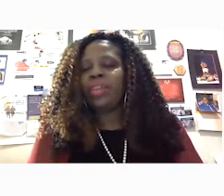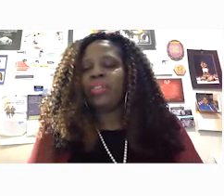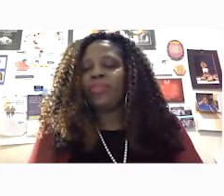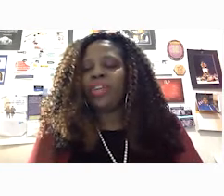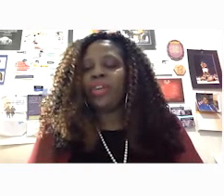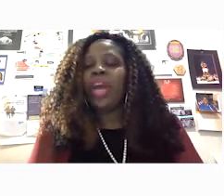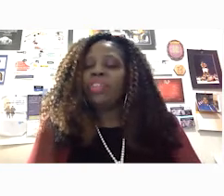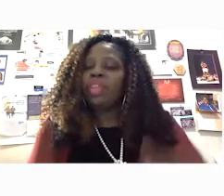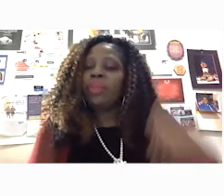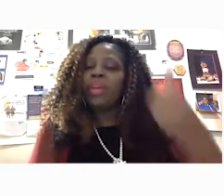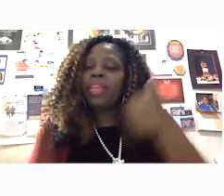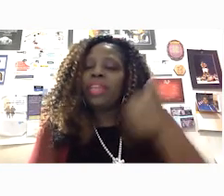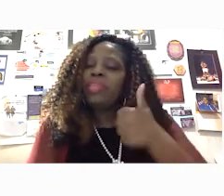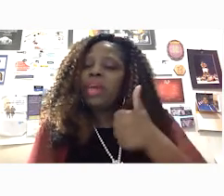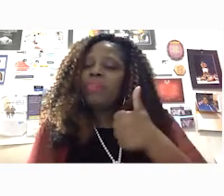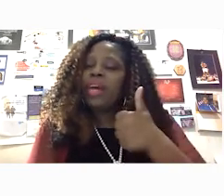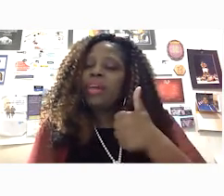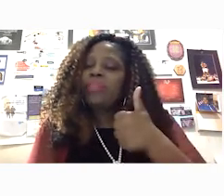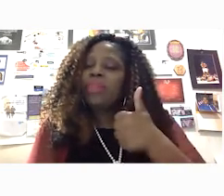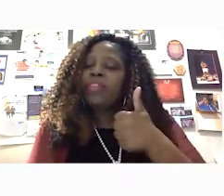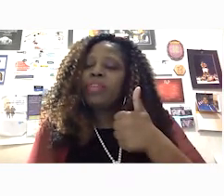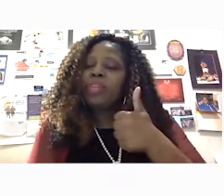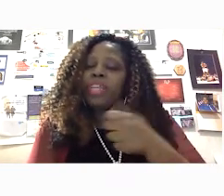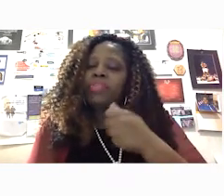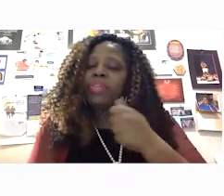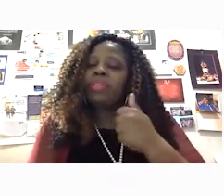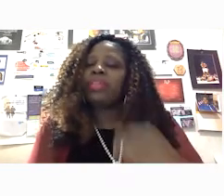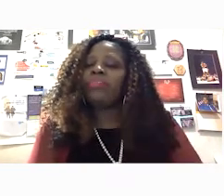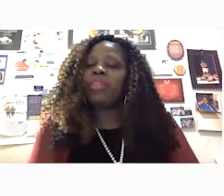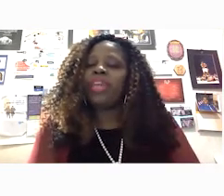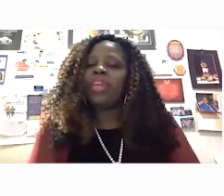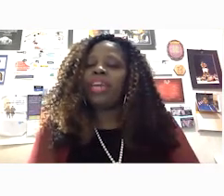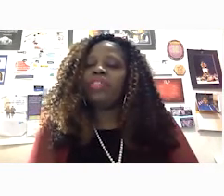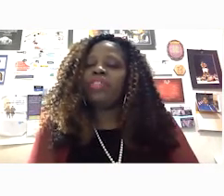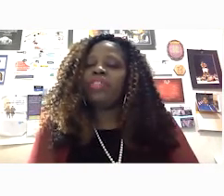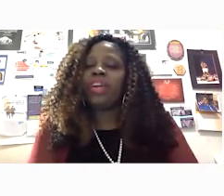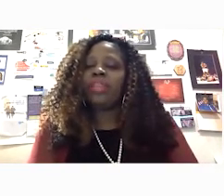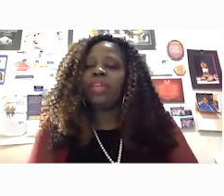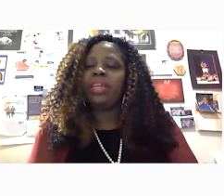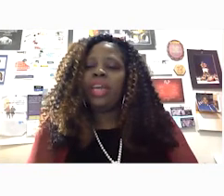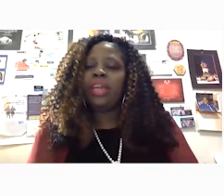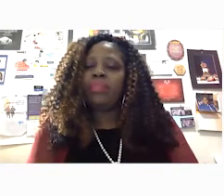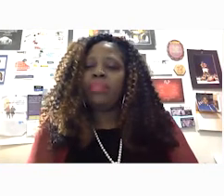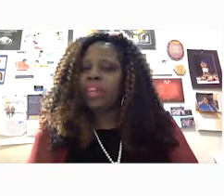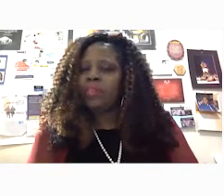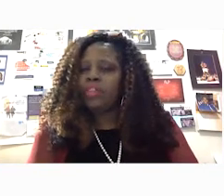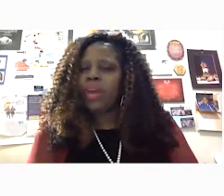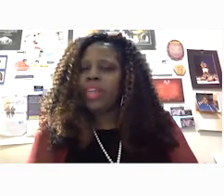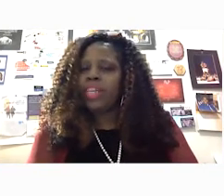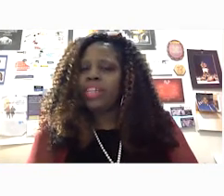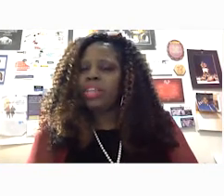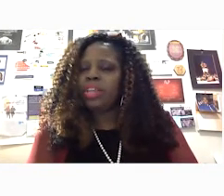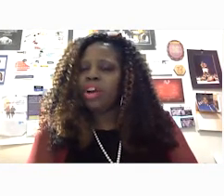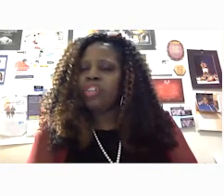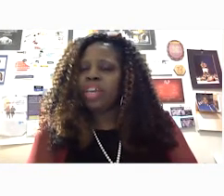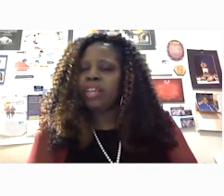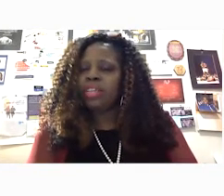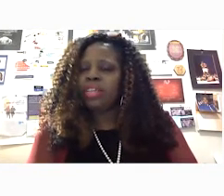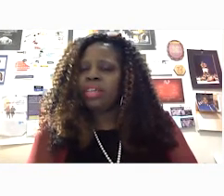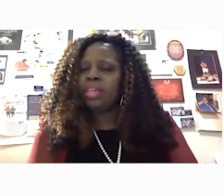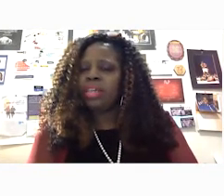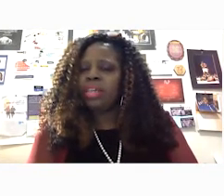any questions for you. Just give me a thumbs up, Debbie and Jessica, that you can see the presentation here. Is it big enough, Yes, or do I need to enlarge